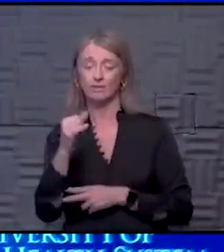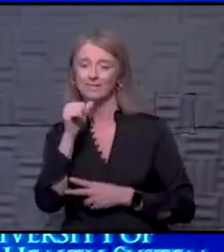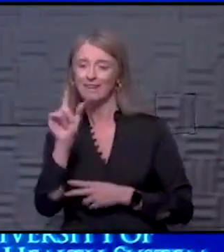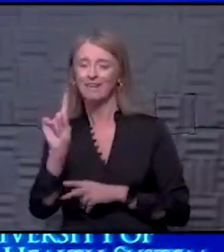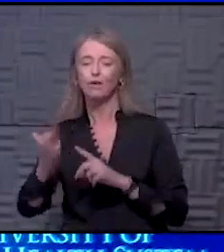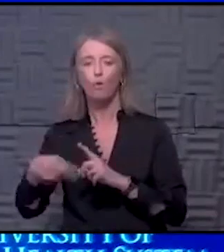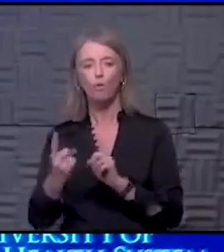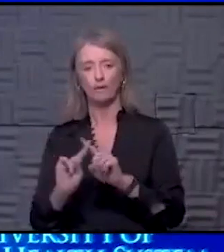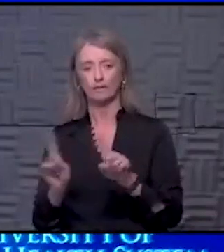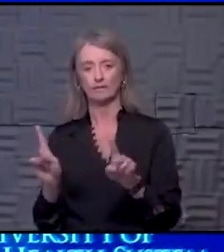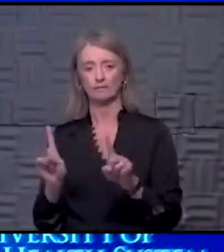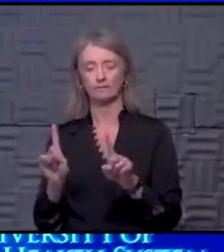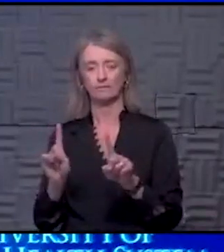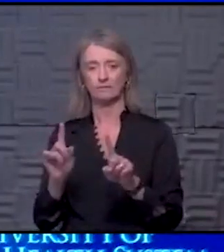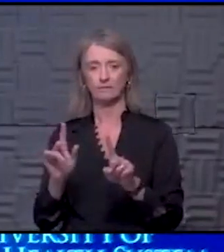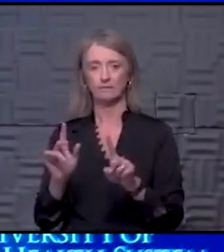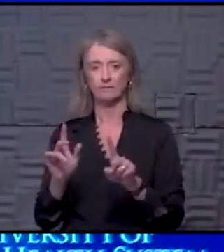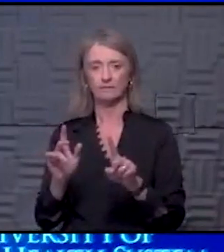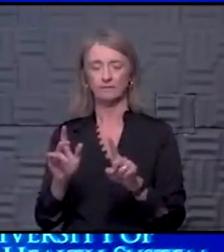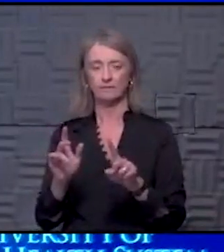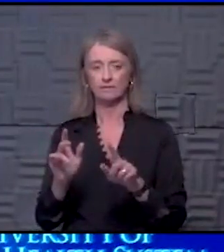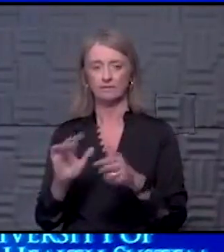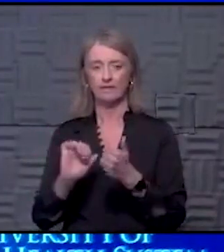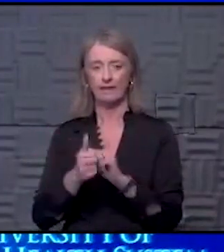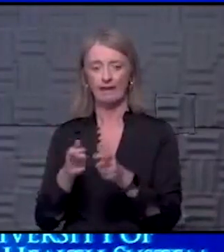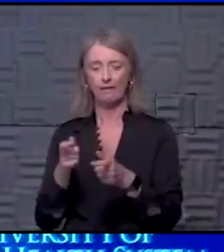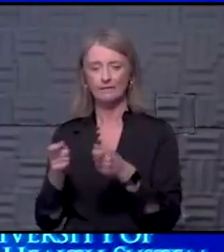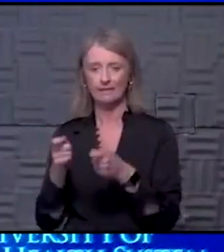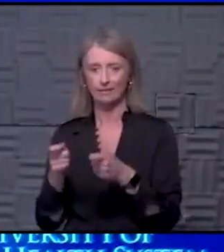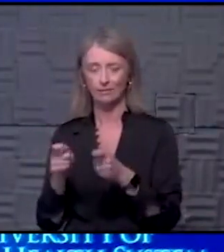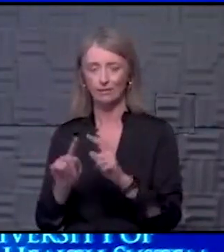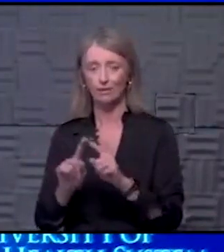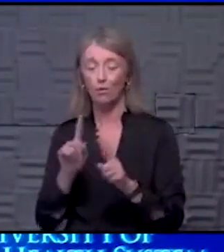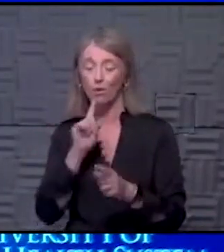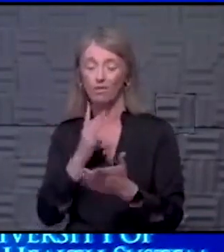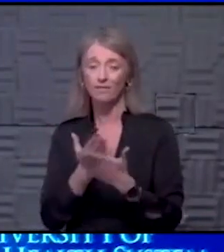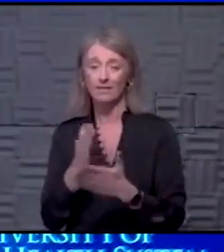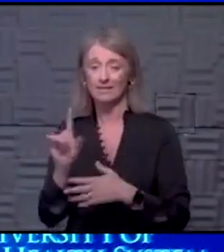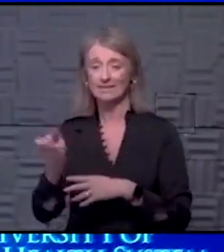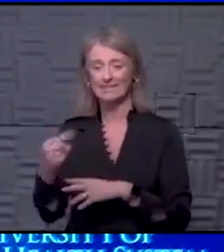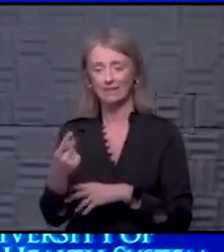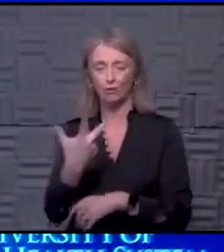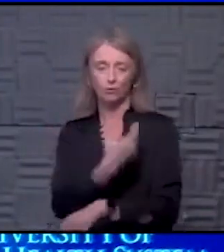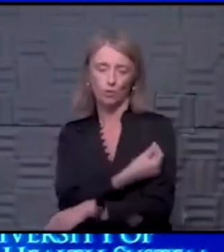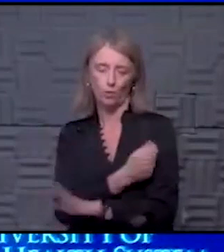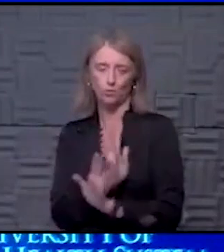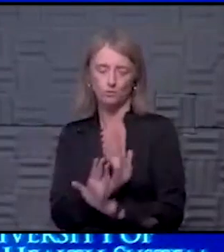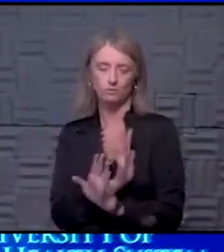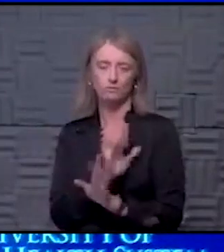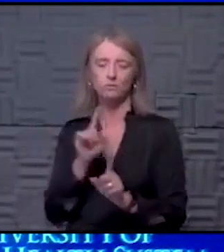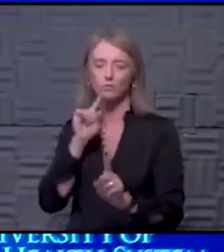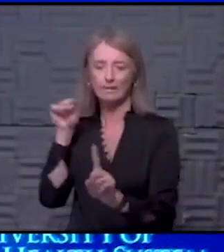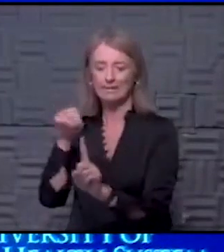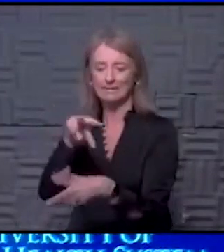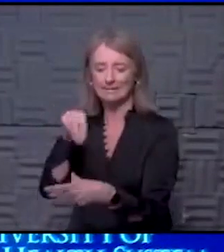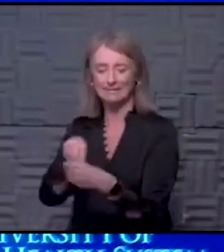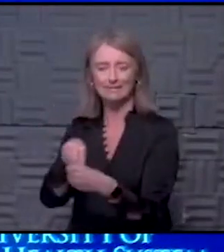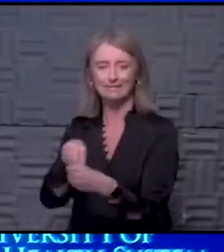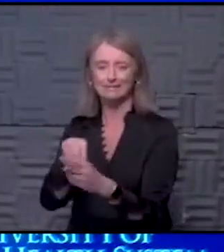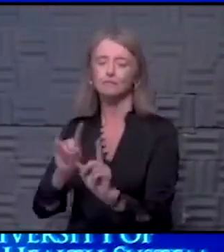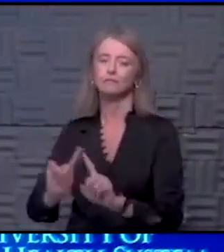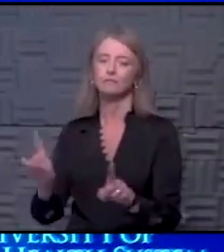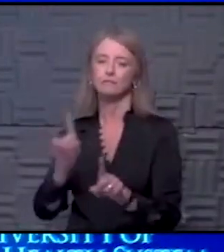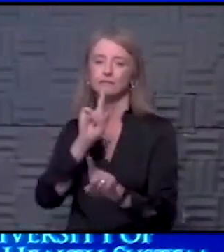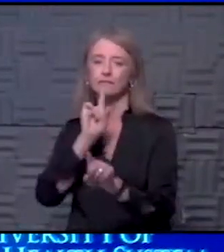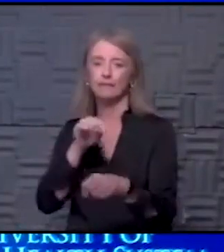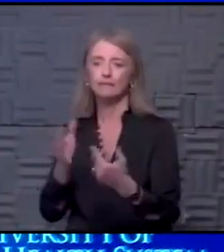different in its sort of logistical and handling characteristics, or the fact that it's a single dose. So the mechanism is different, but it's pretty easy